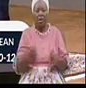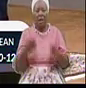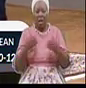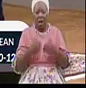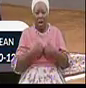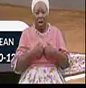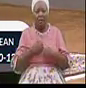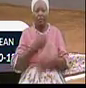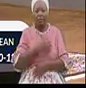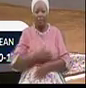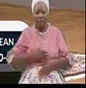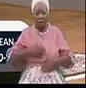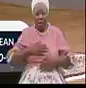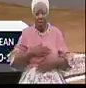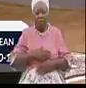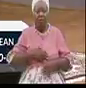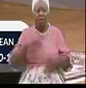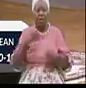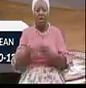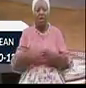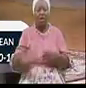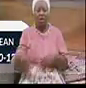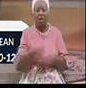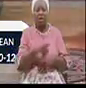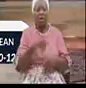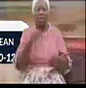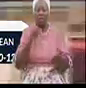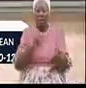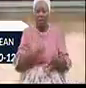they have pleasure in